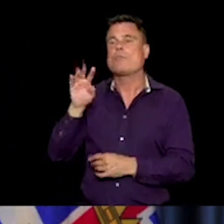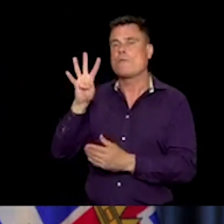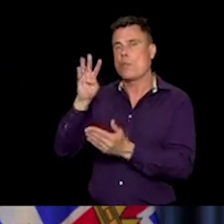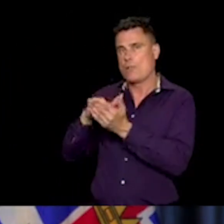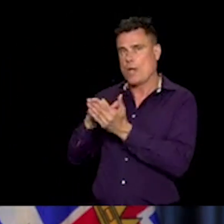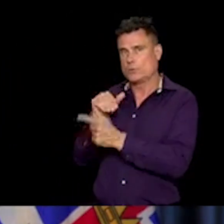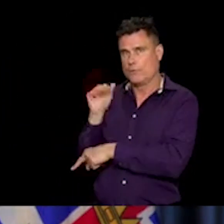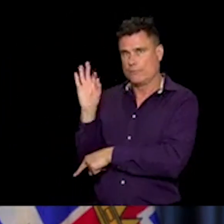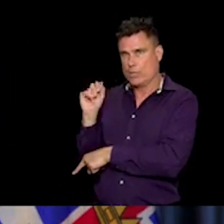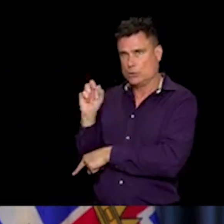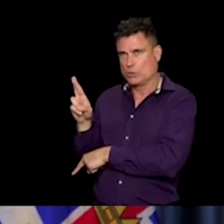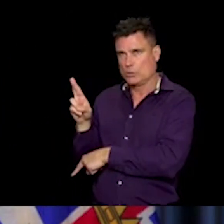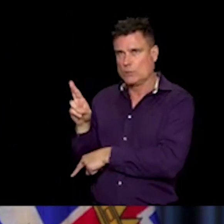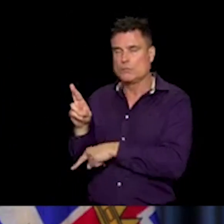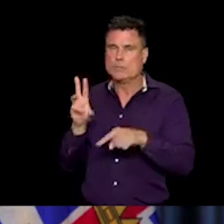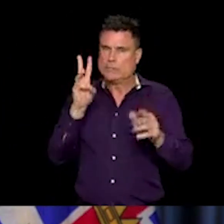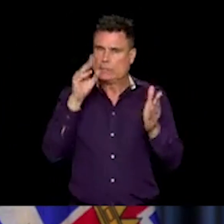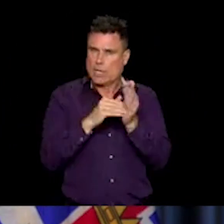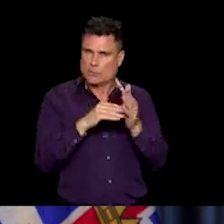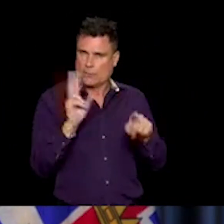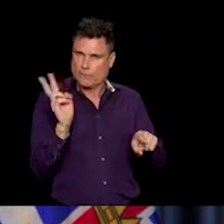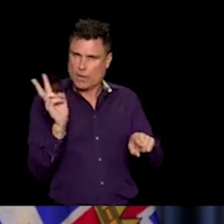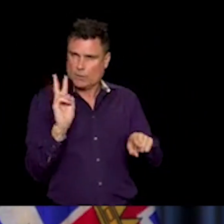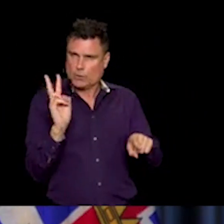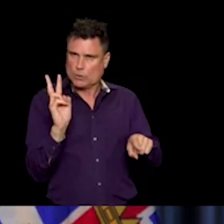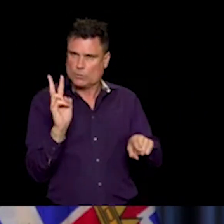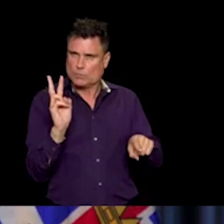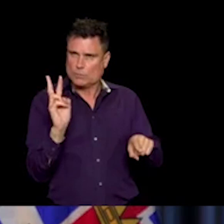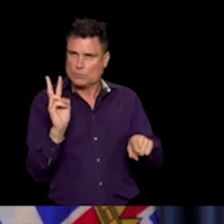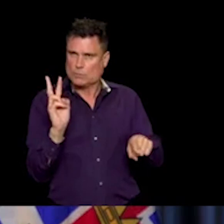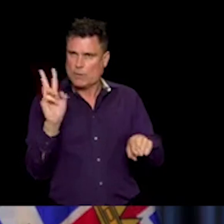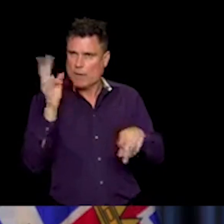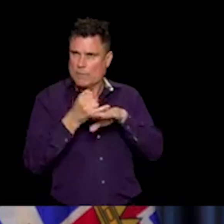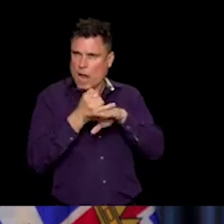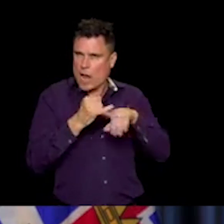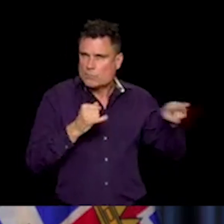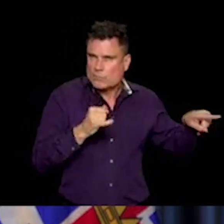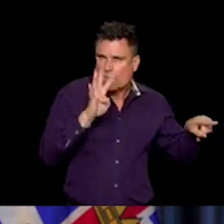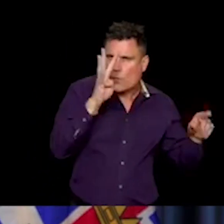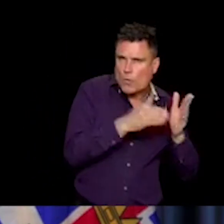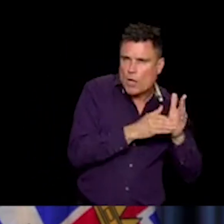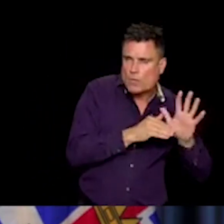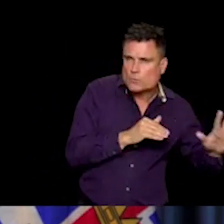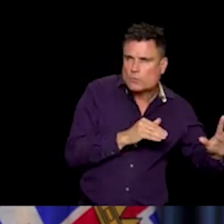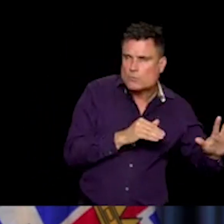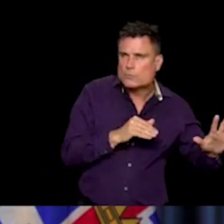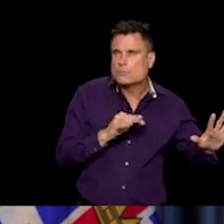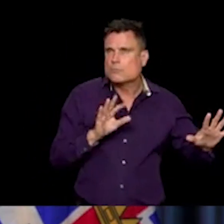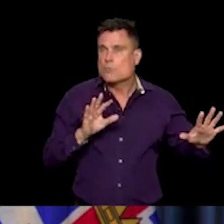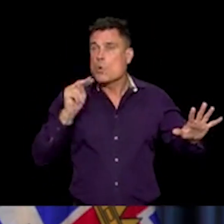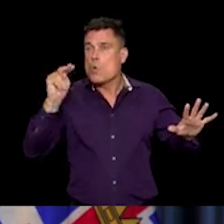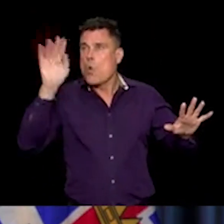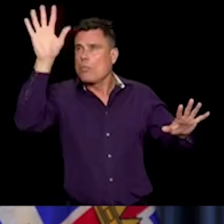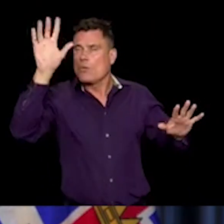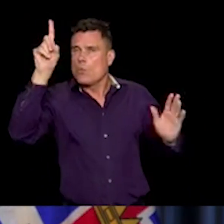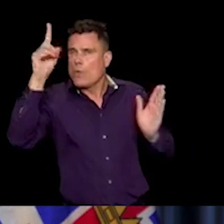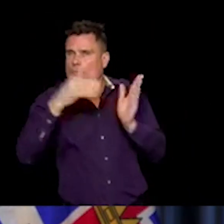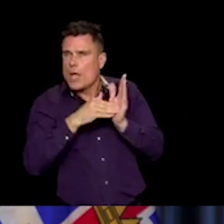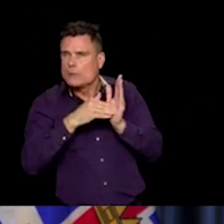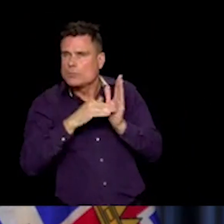time. So from the period from March 16th to May 17th, we completed 20,000, or the